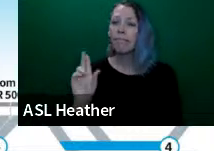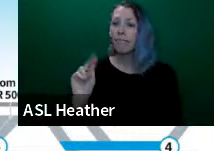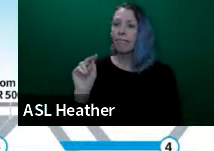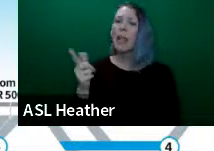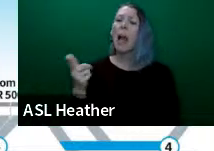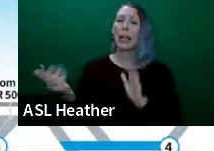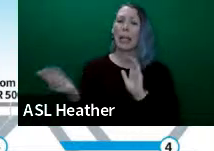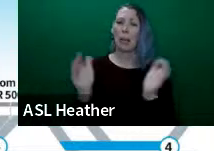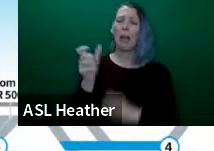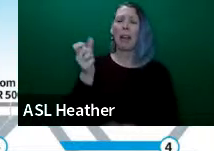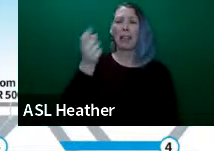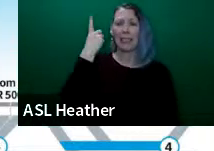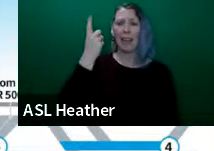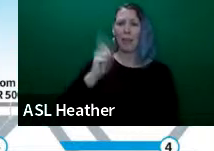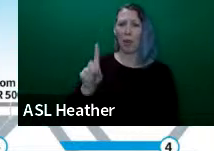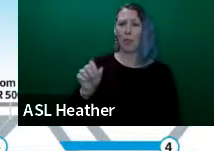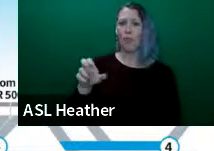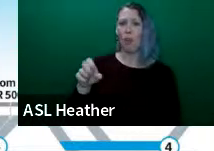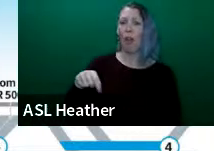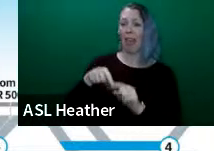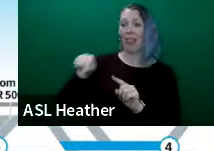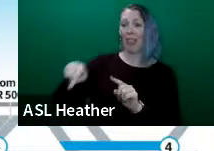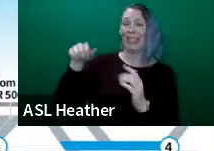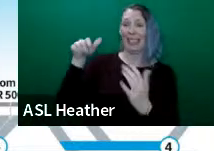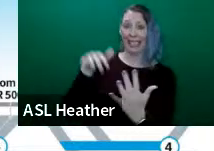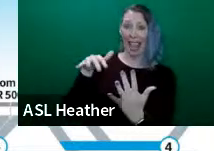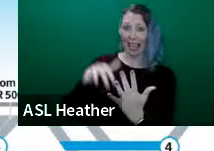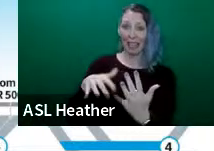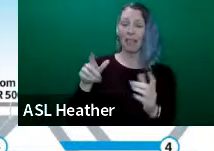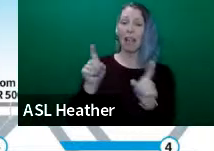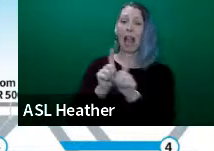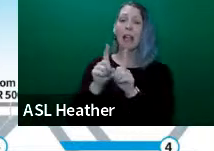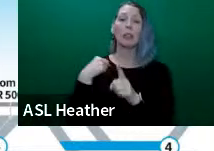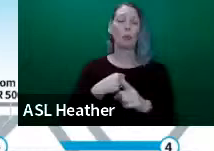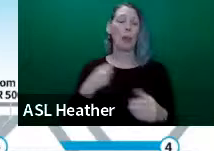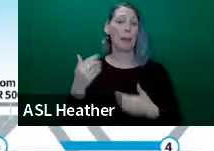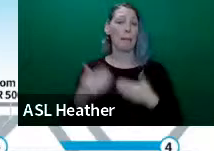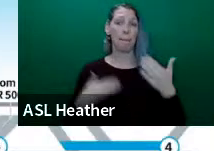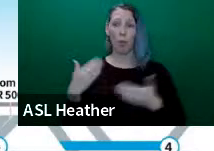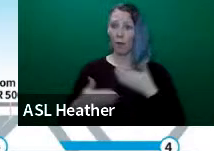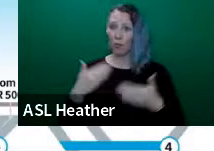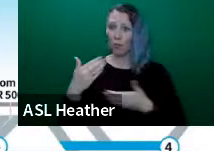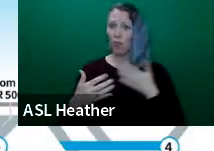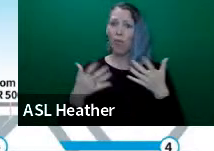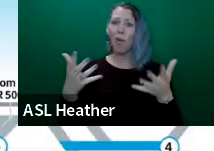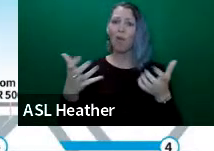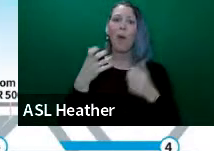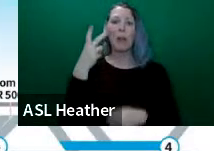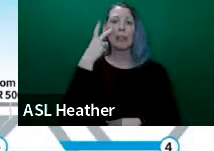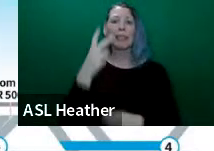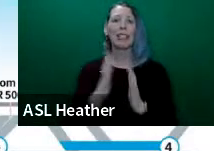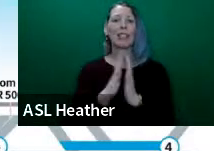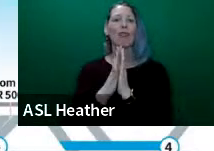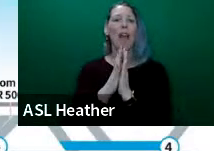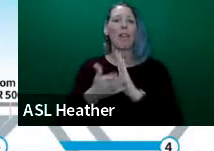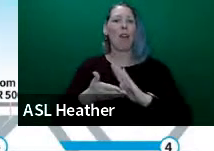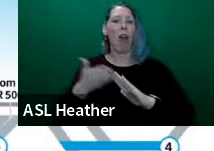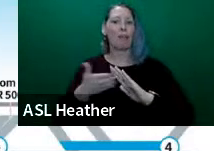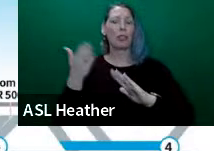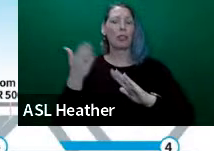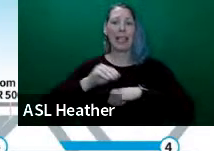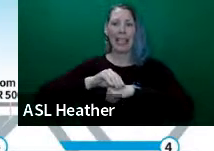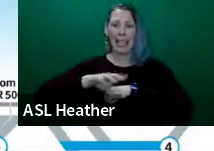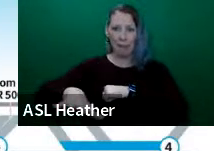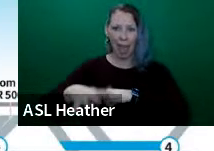understand where we are in this study. And I guess as we move through, I'm going to want to see the traffic operations